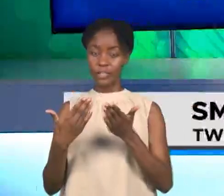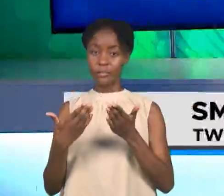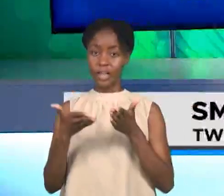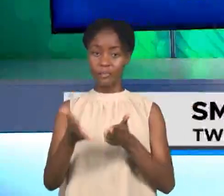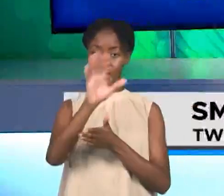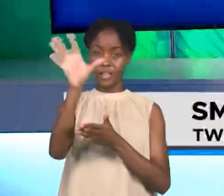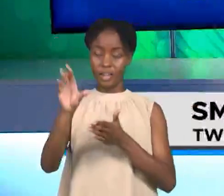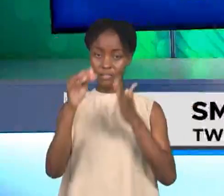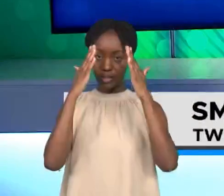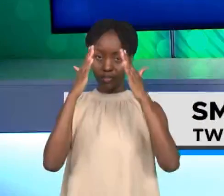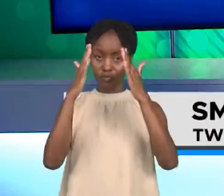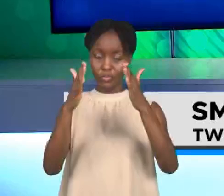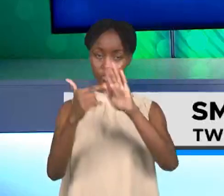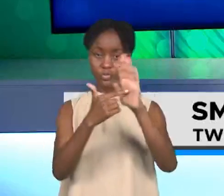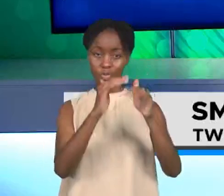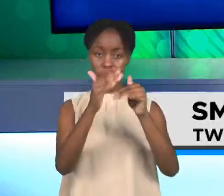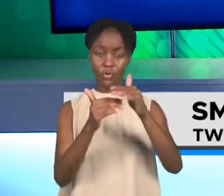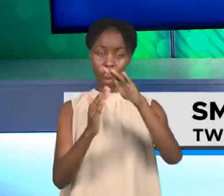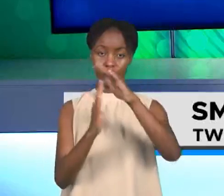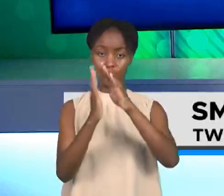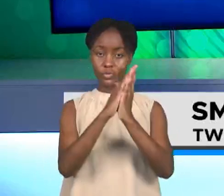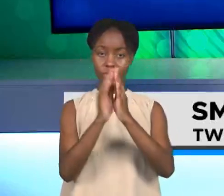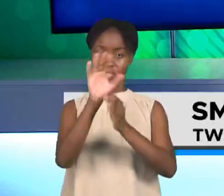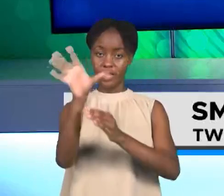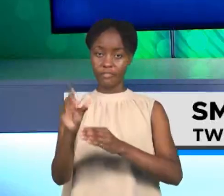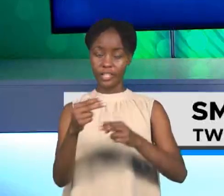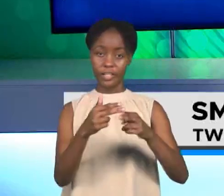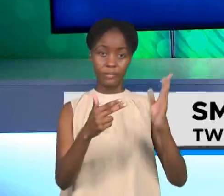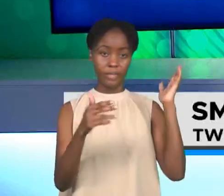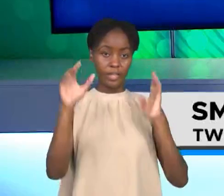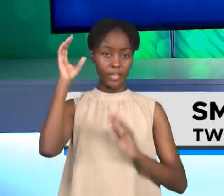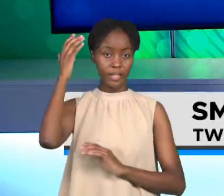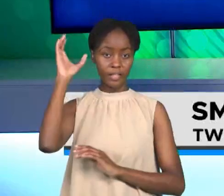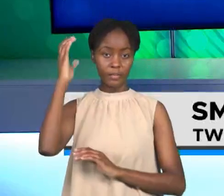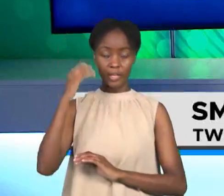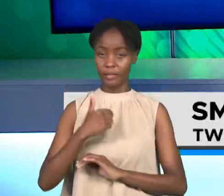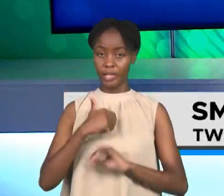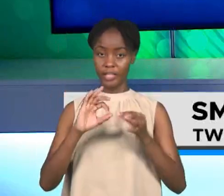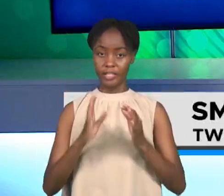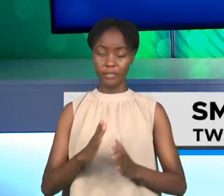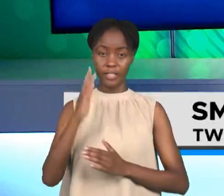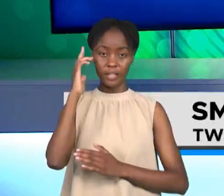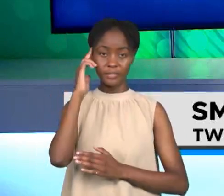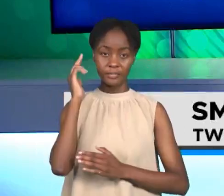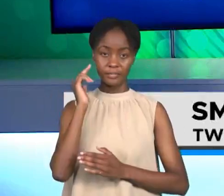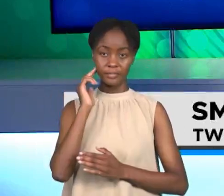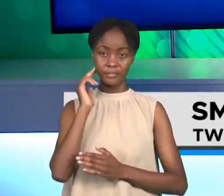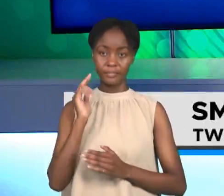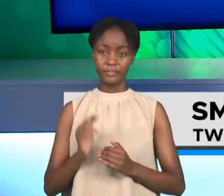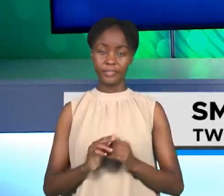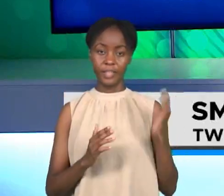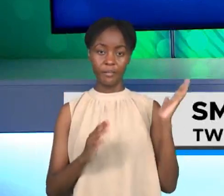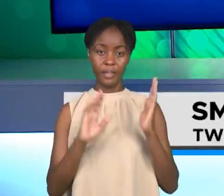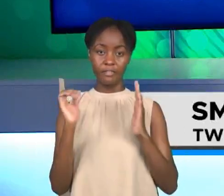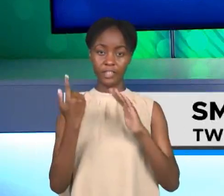across the continent. My name is Cliff Ndubi. Tracy Dorcas is our sign language interpreter. Our 30 minutes of the broadcast begins now, but